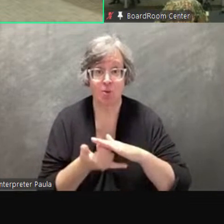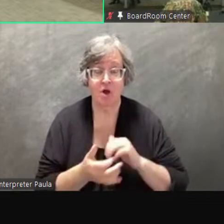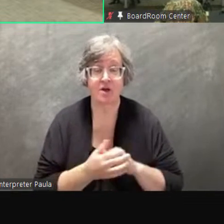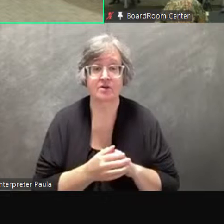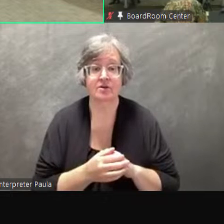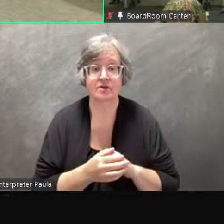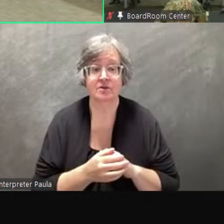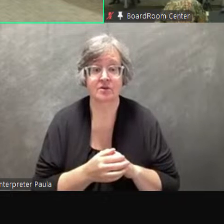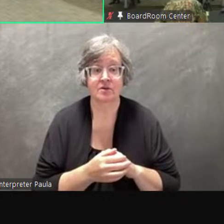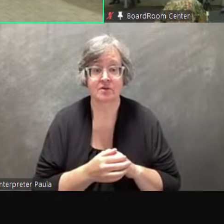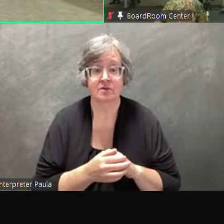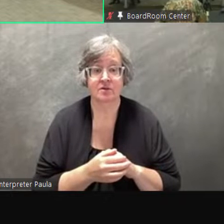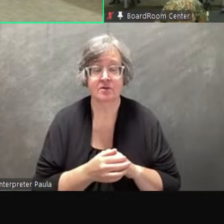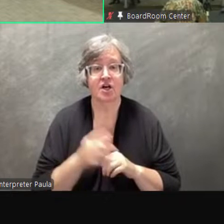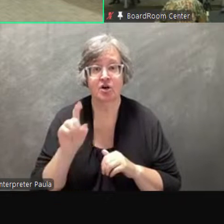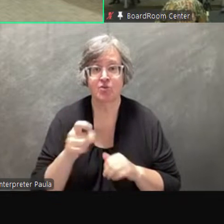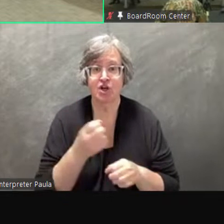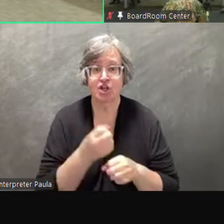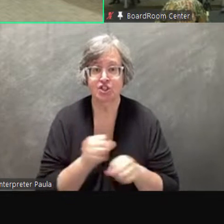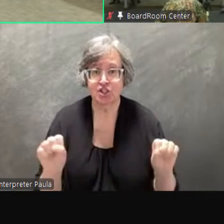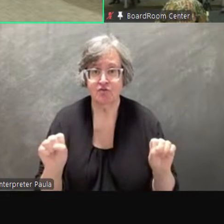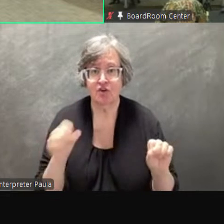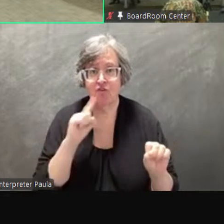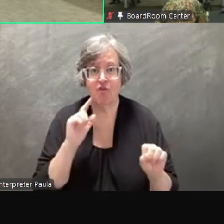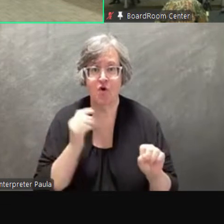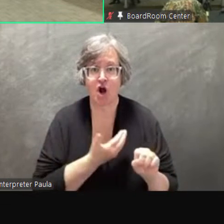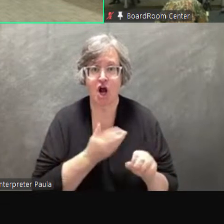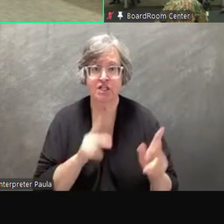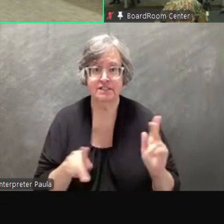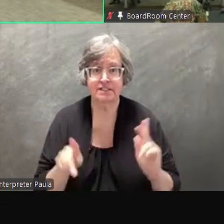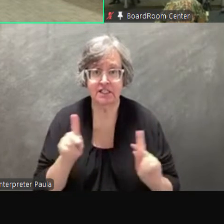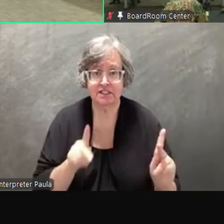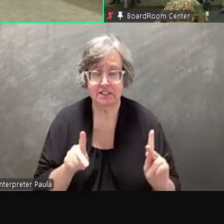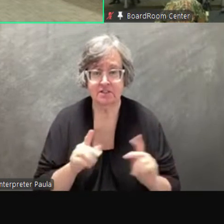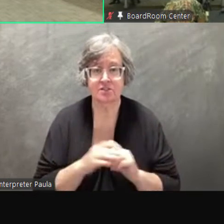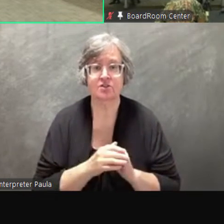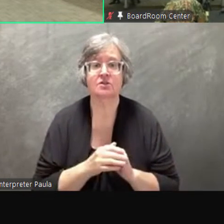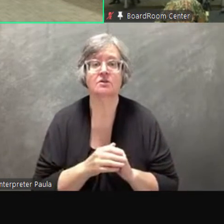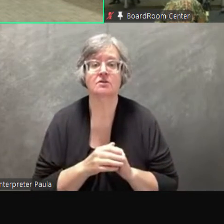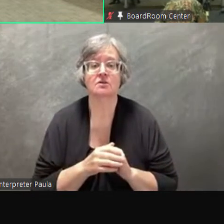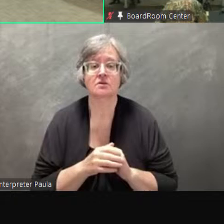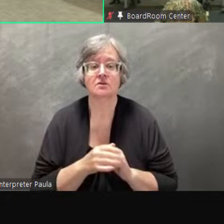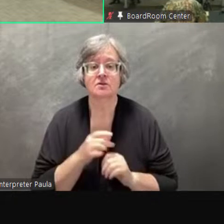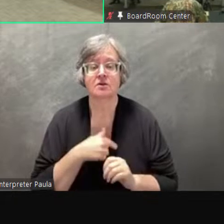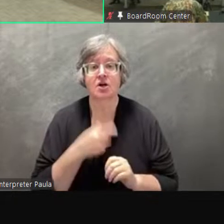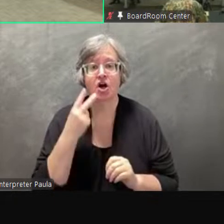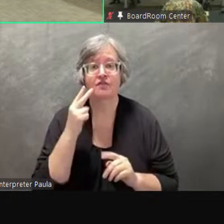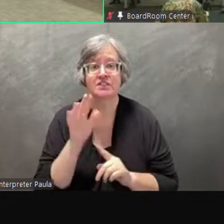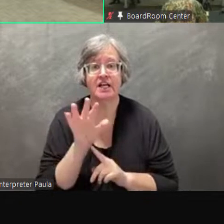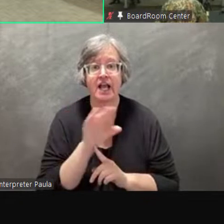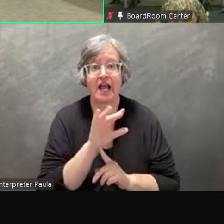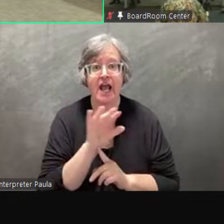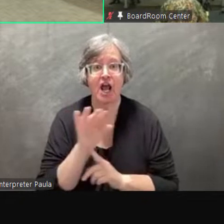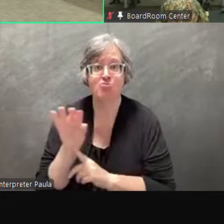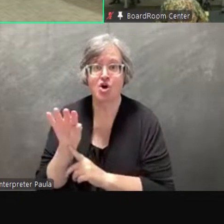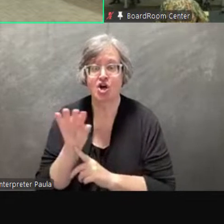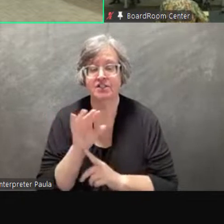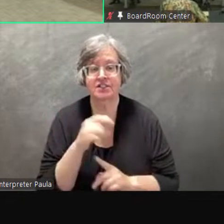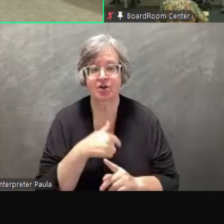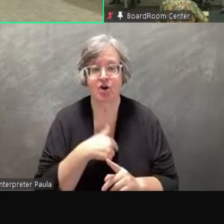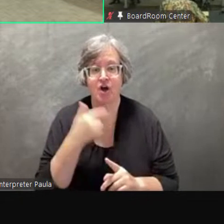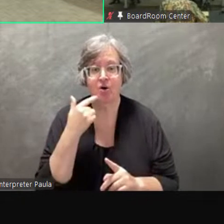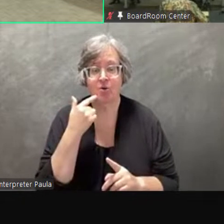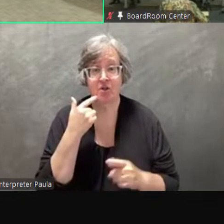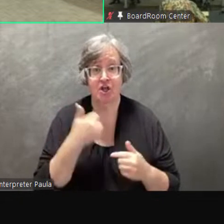it must be safe for our citizens. And so I have seen these cameras there. I'm thinking that as a